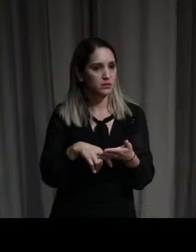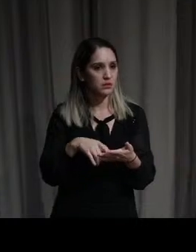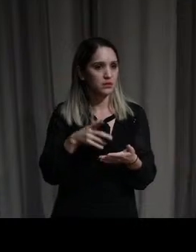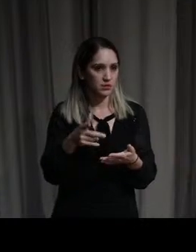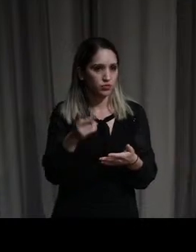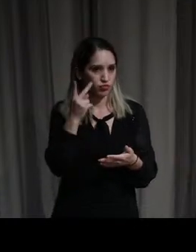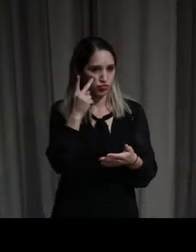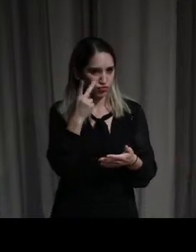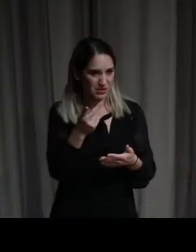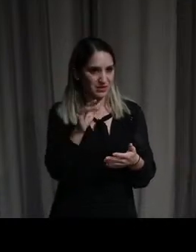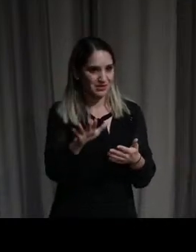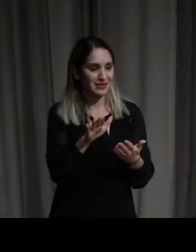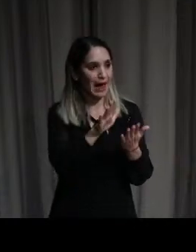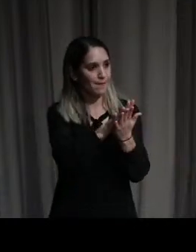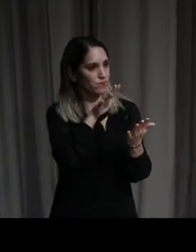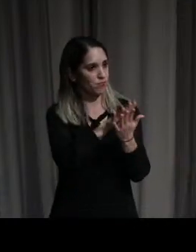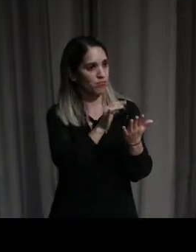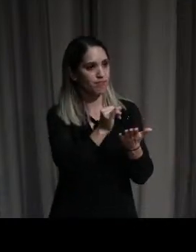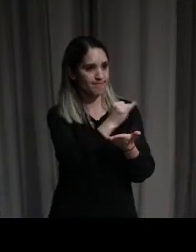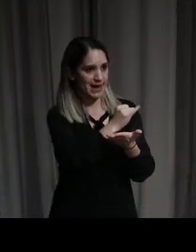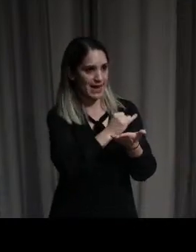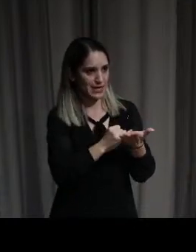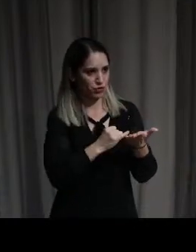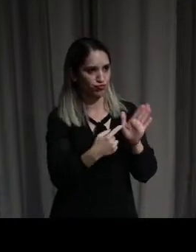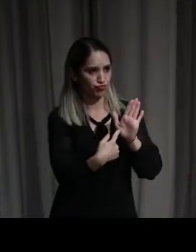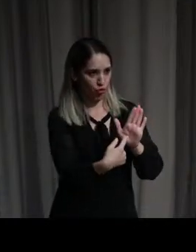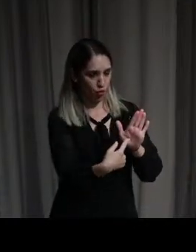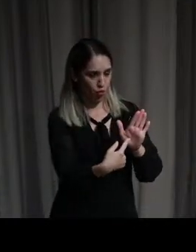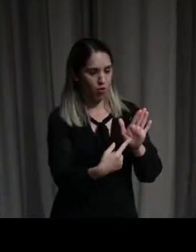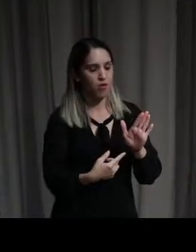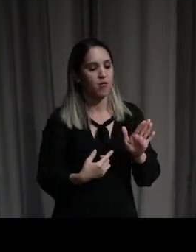his abstract expressionist paintings. And then, of course,